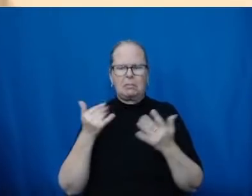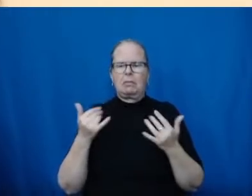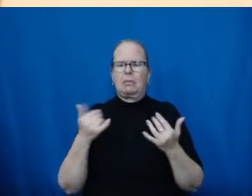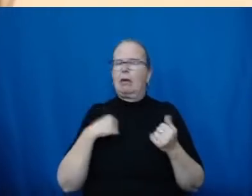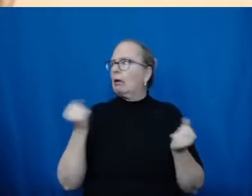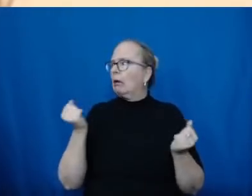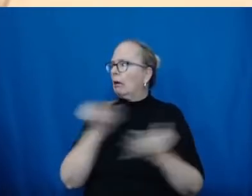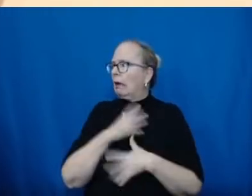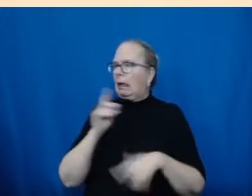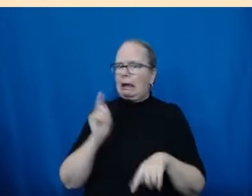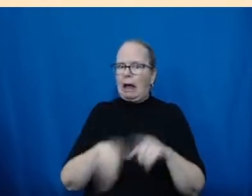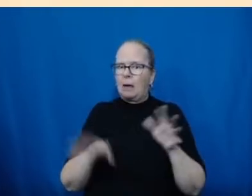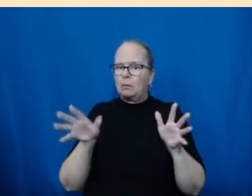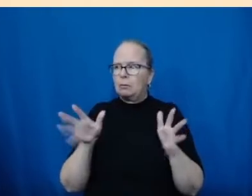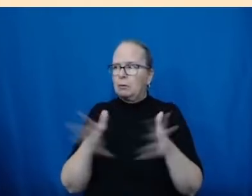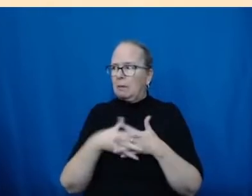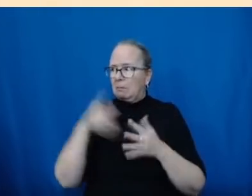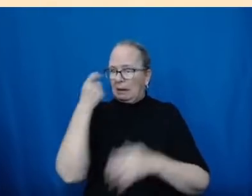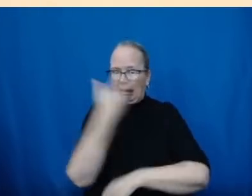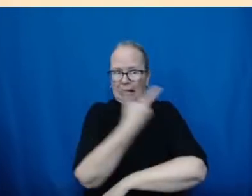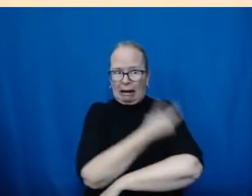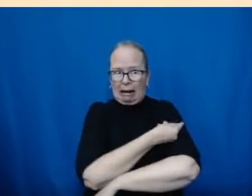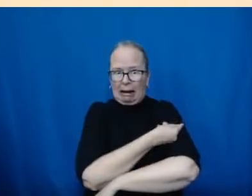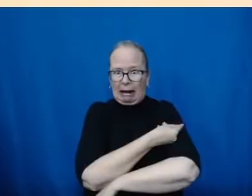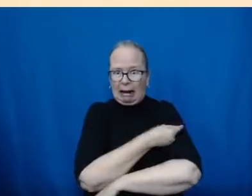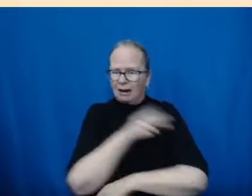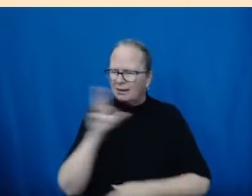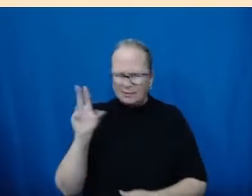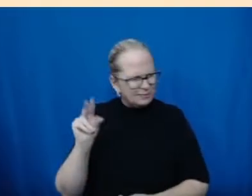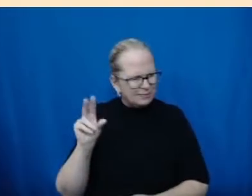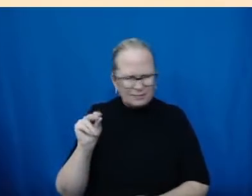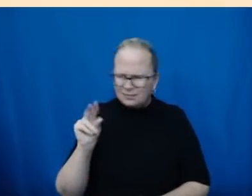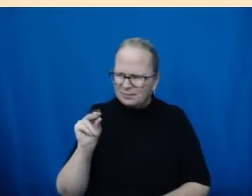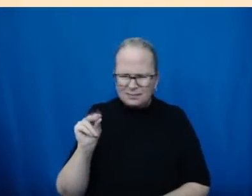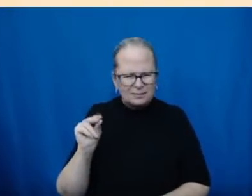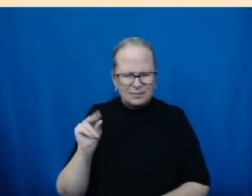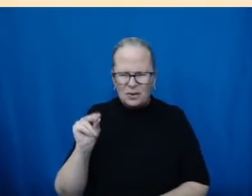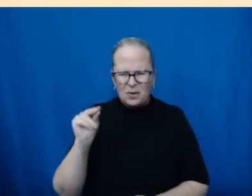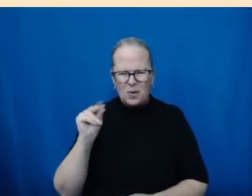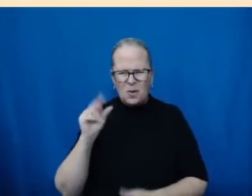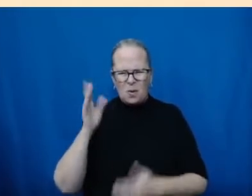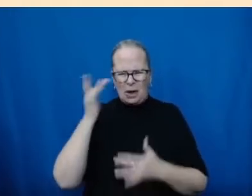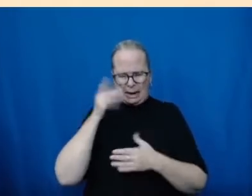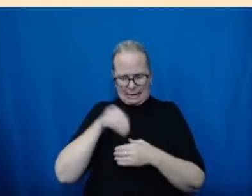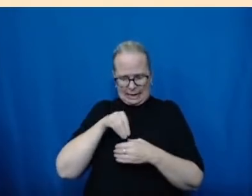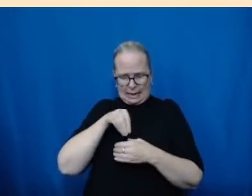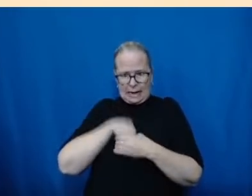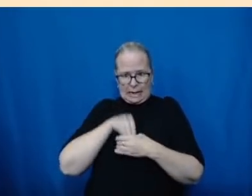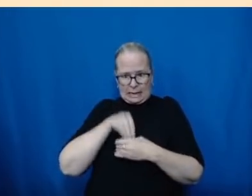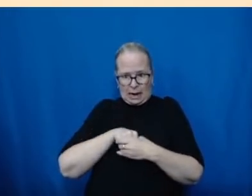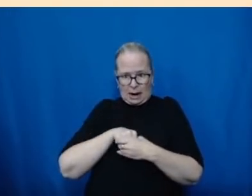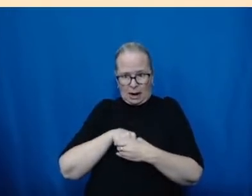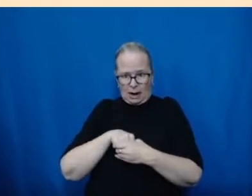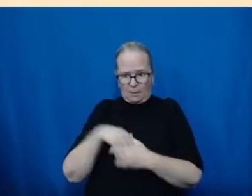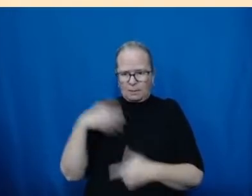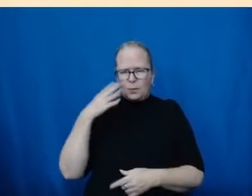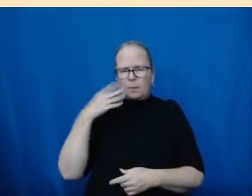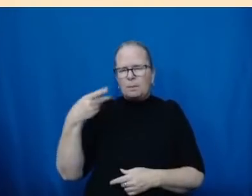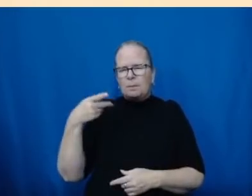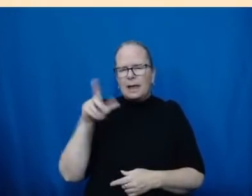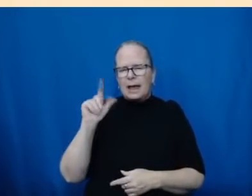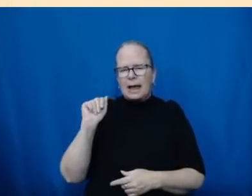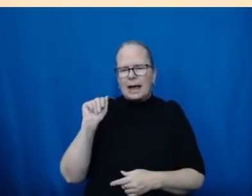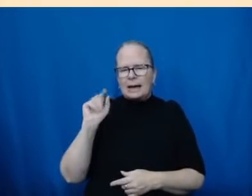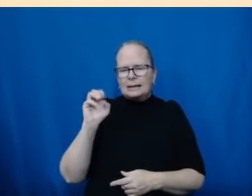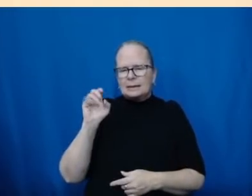does not cross the placenta. It does not get into your blood. It doesn't go to the baby and doesn't harm the baby. It doesn't go into the baby's